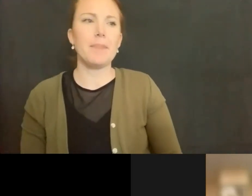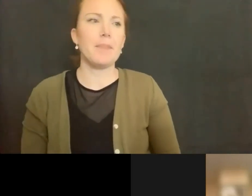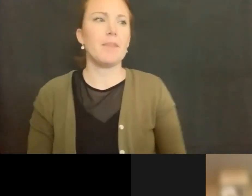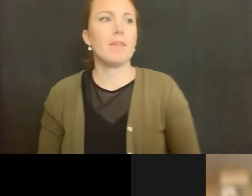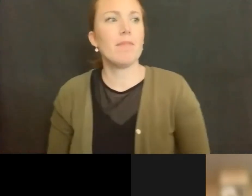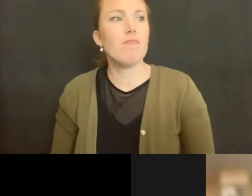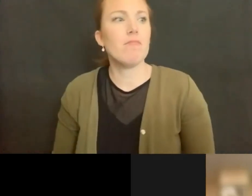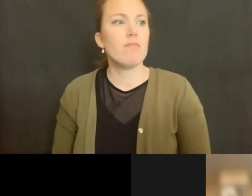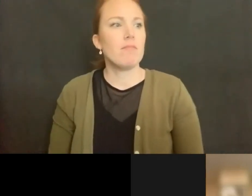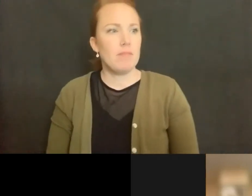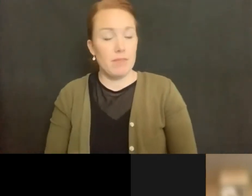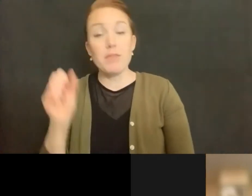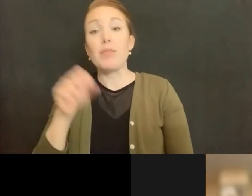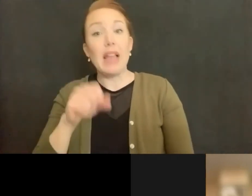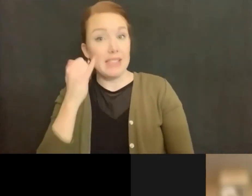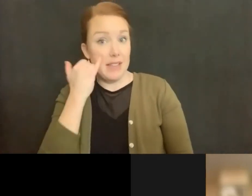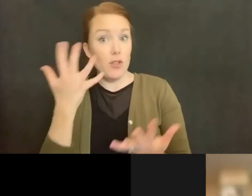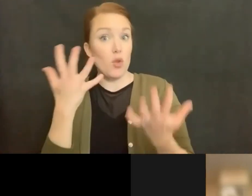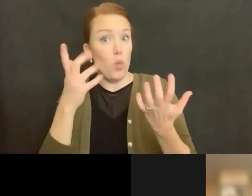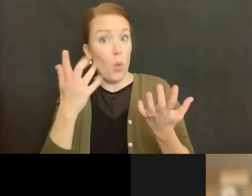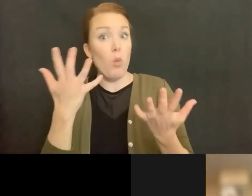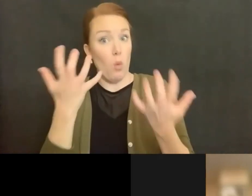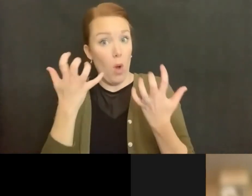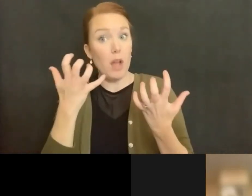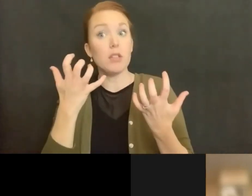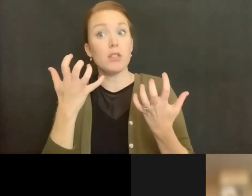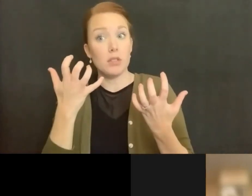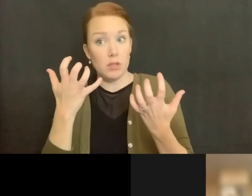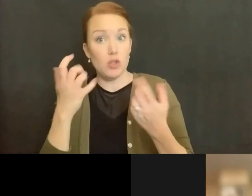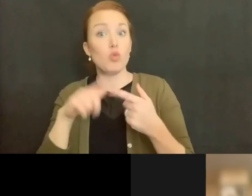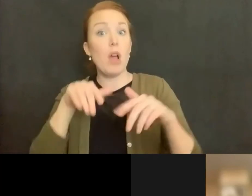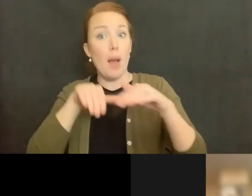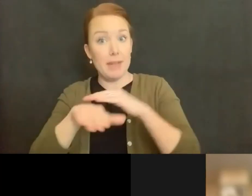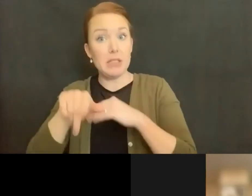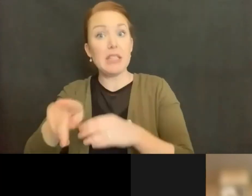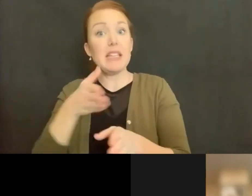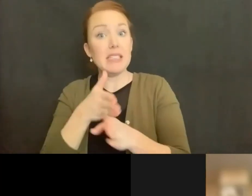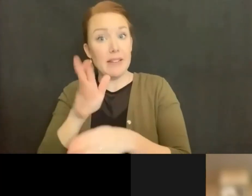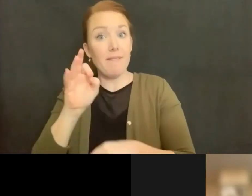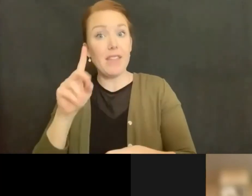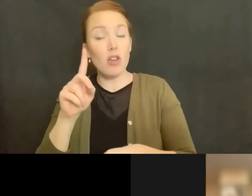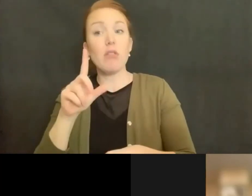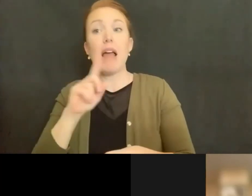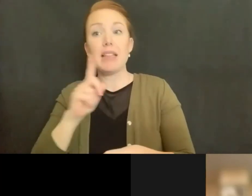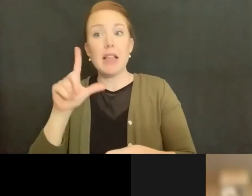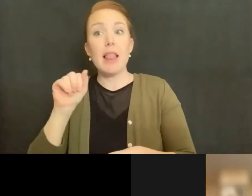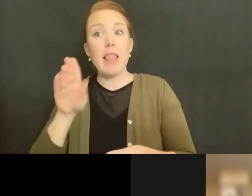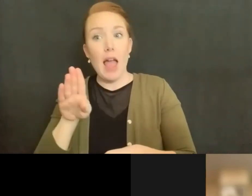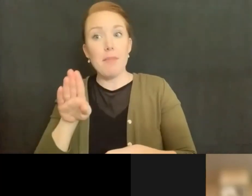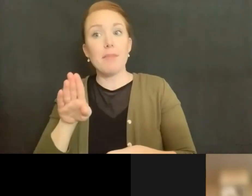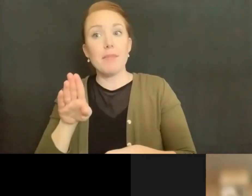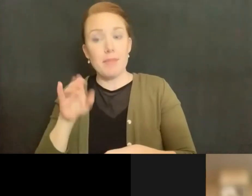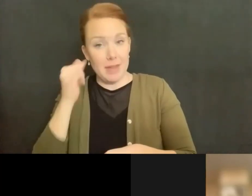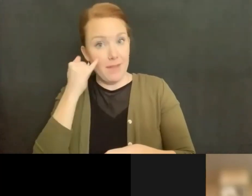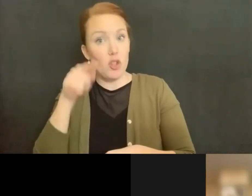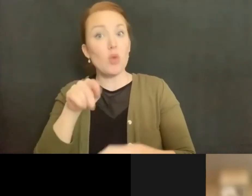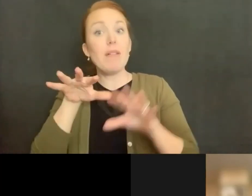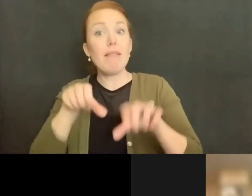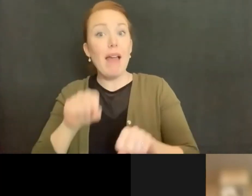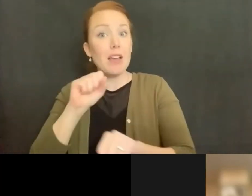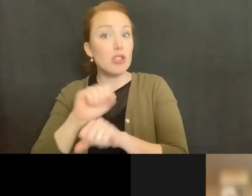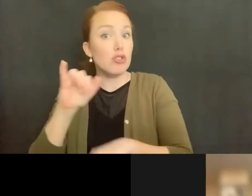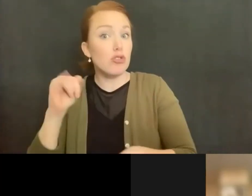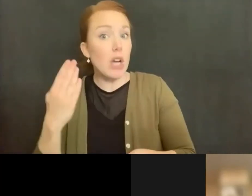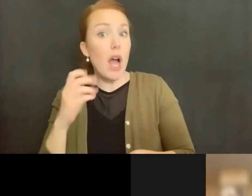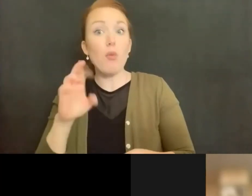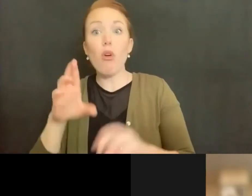yes, if you want to come into this field, lab field, then if you get a chance, if you get an